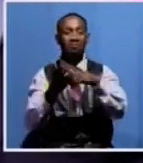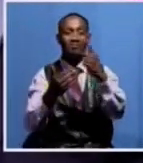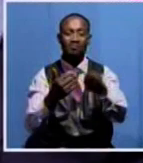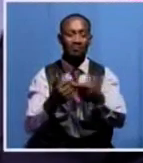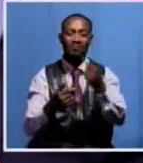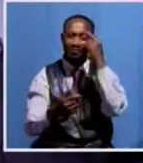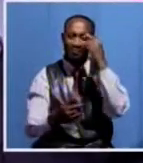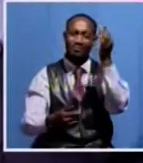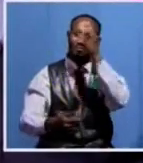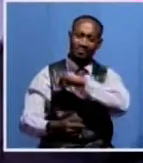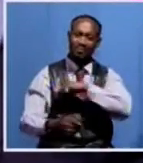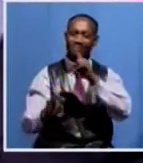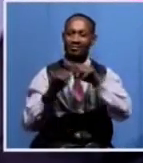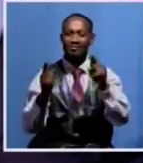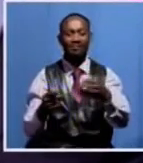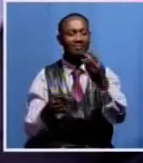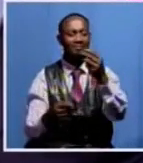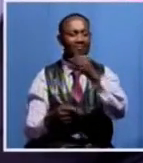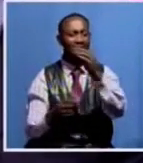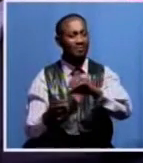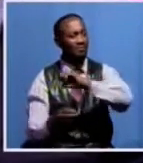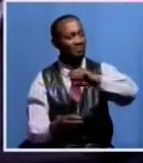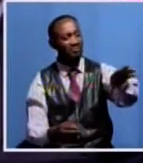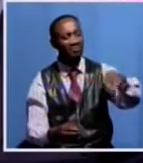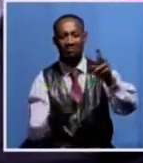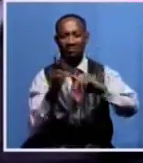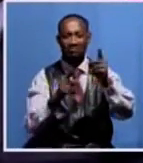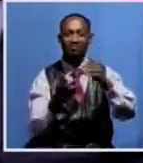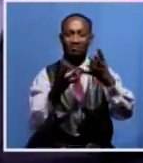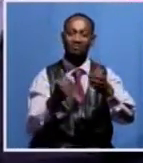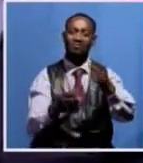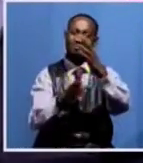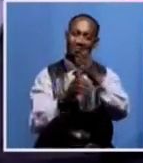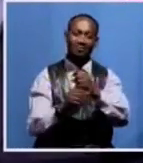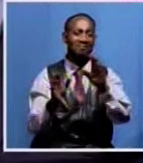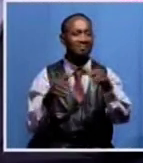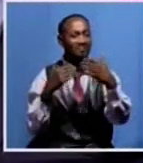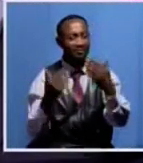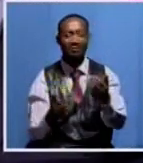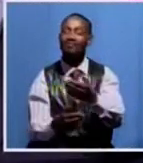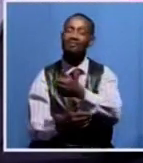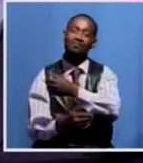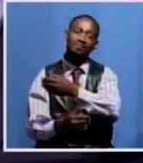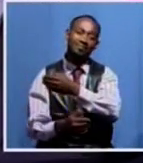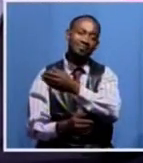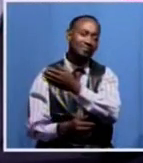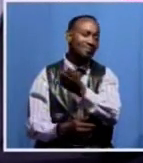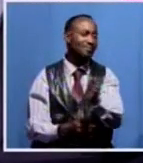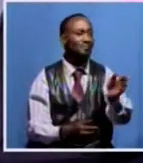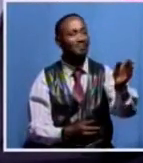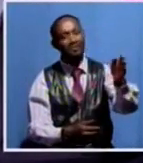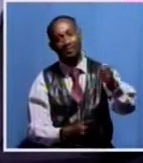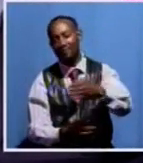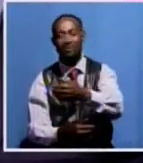you find that the resources, in fact, are not going to the people you want to benefit from, but are actually going to other people who really shouldn't be drawing from